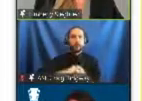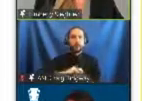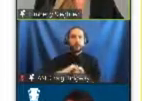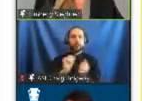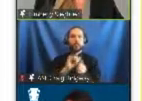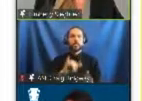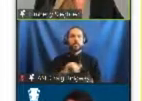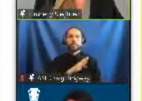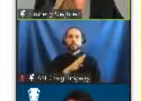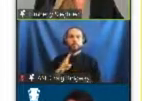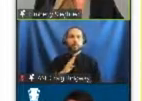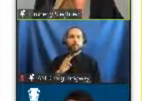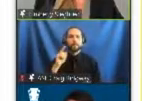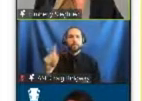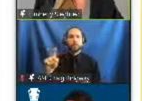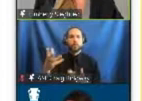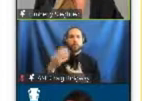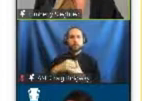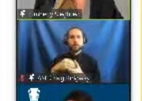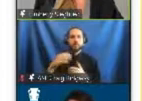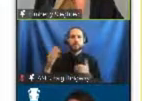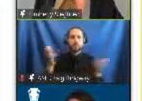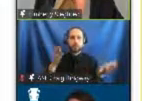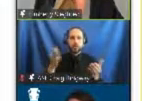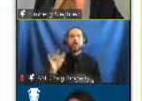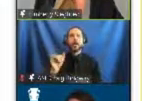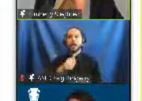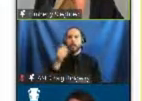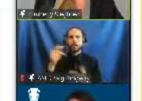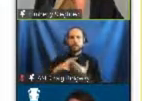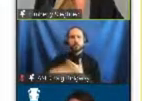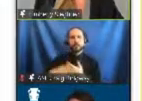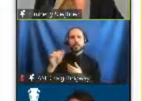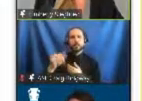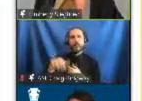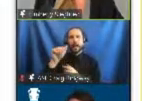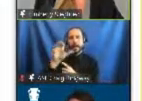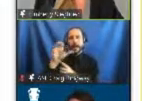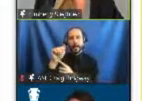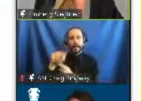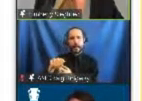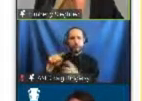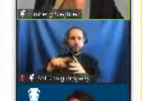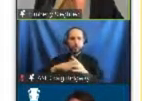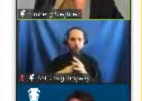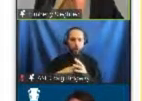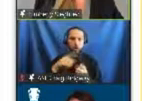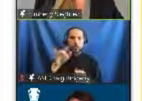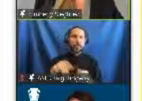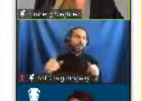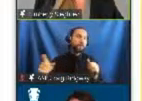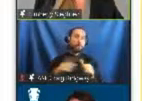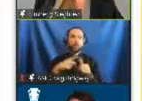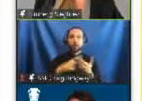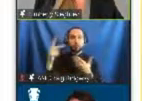Autism Services, the Adult Community Autism Program, ACAP, emerged. ACAP was the first program